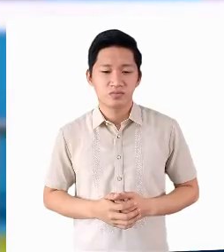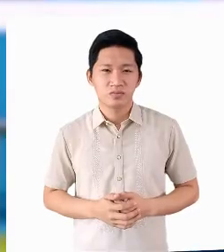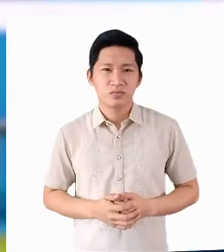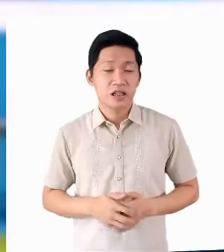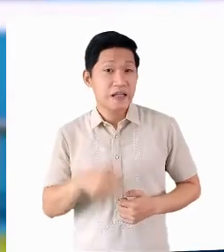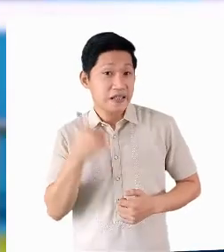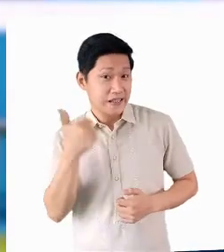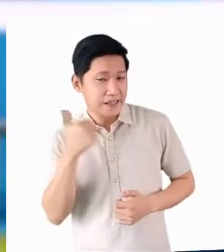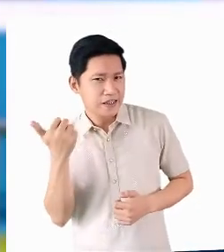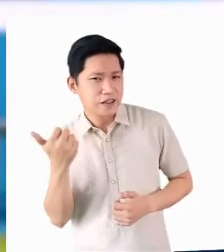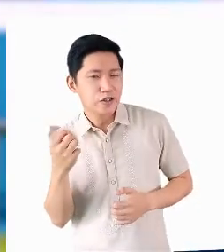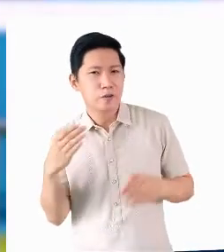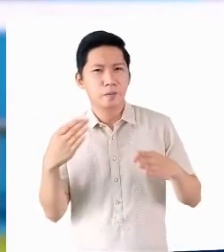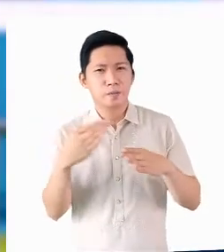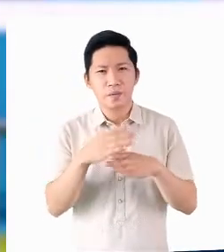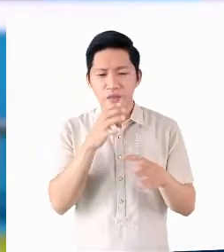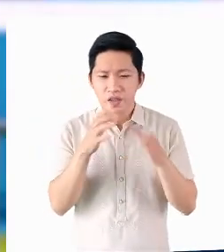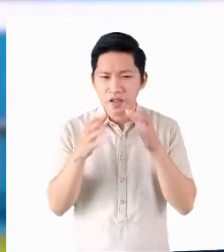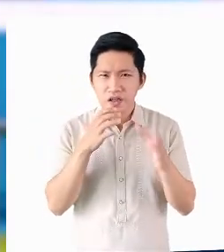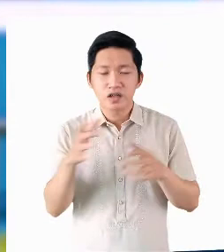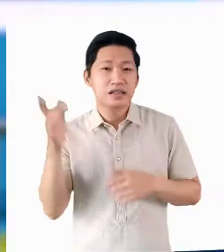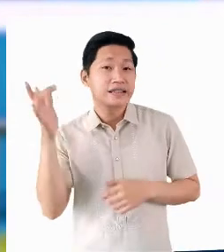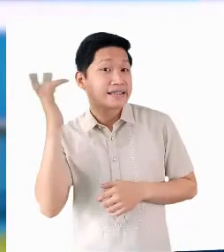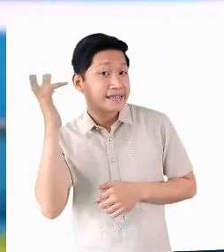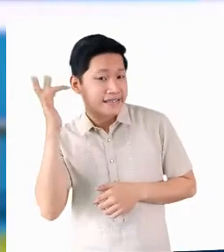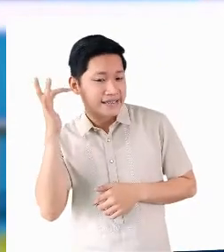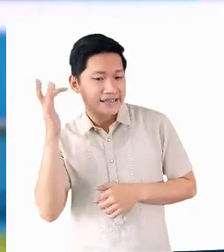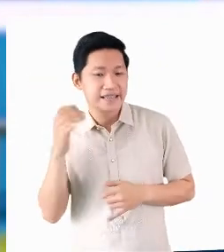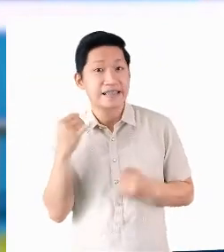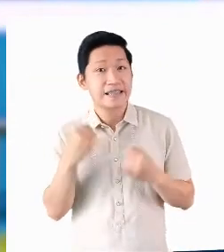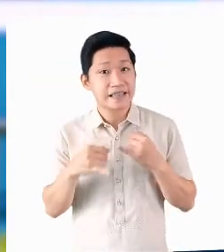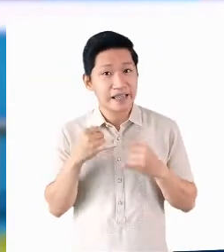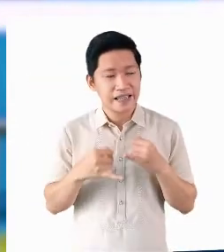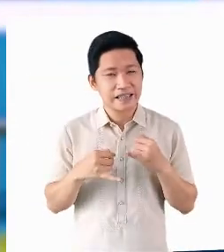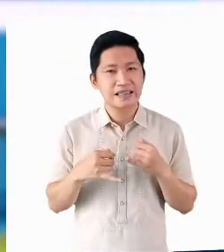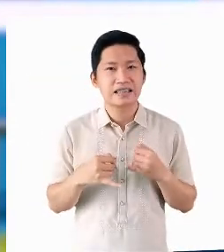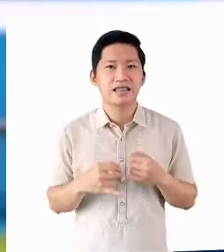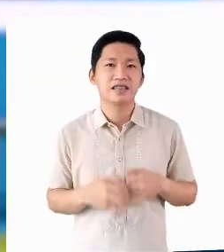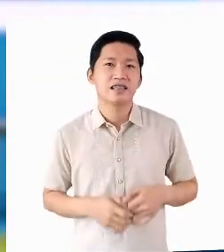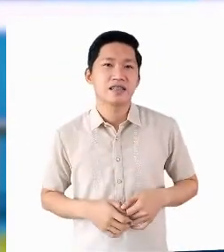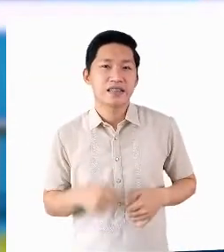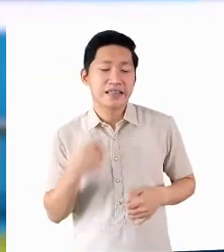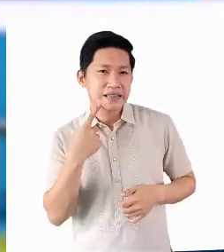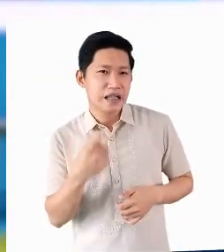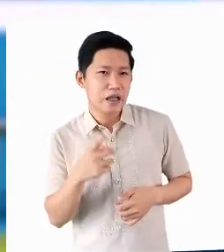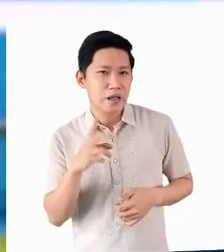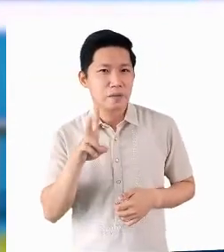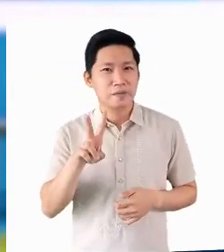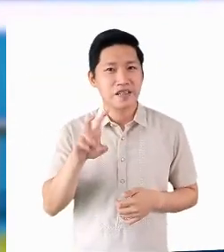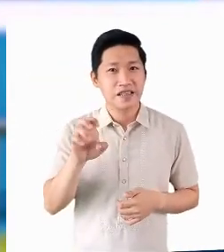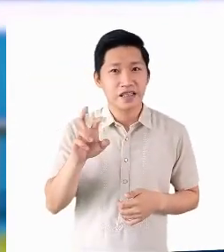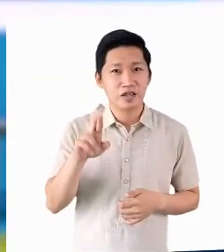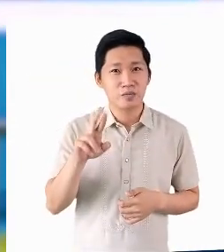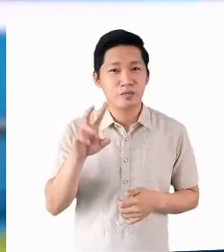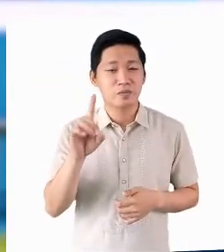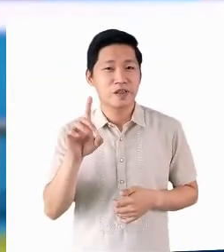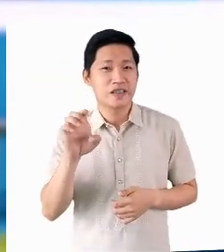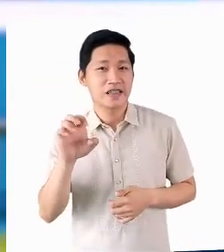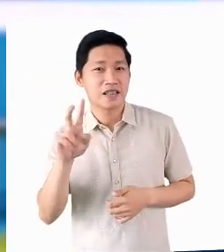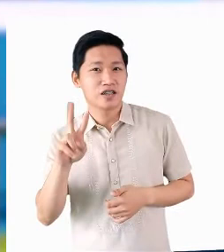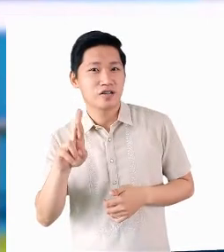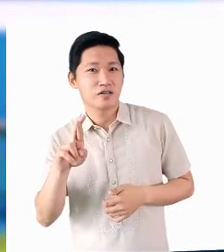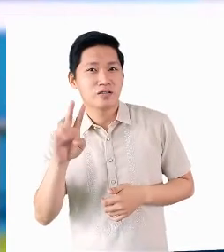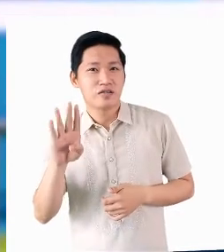Another barrier to communication is noise. According to Verderber, noise can be classified into three